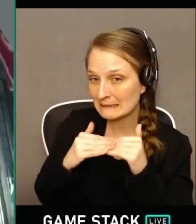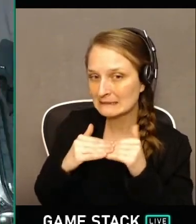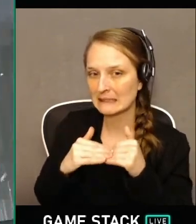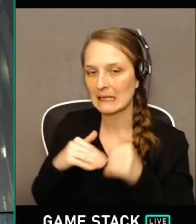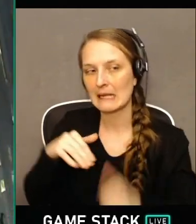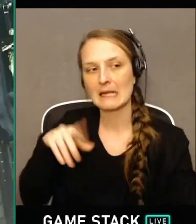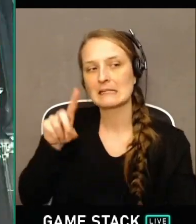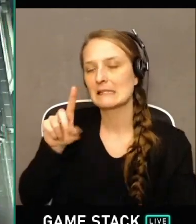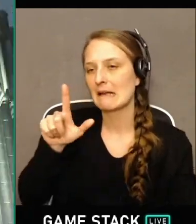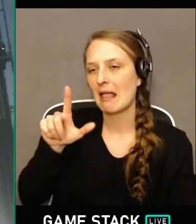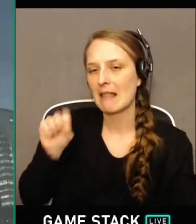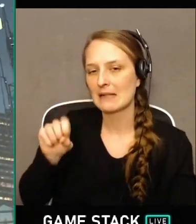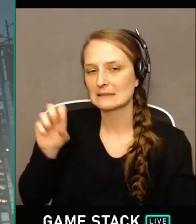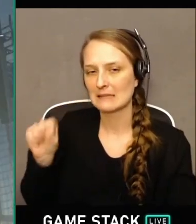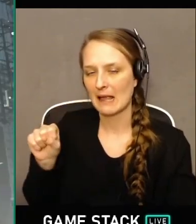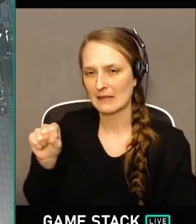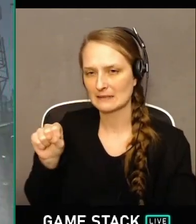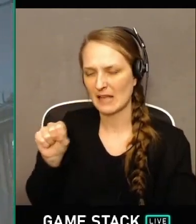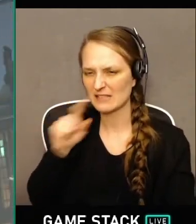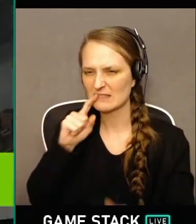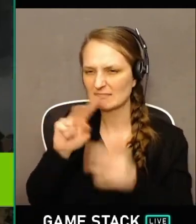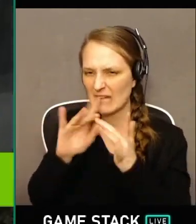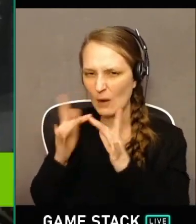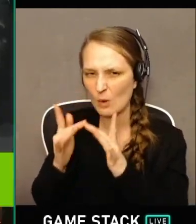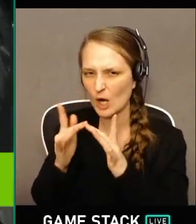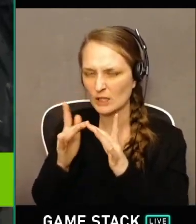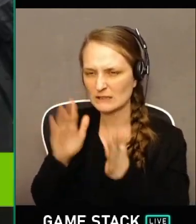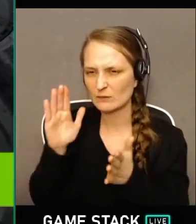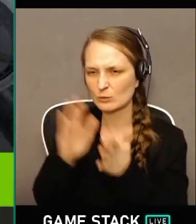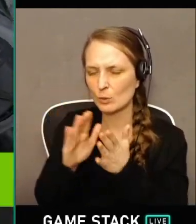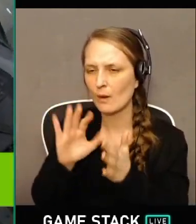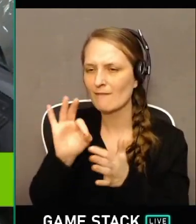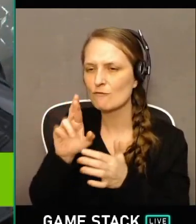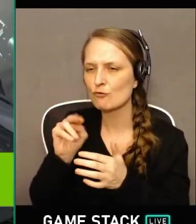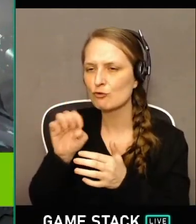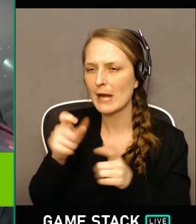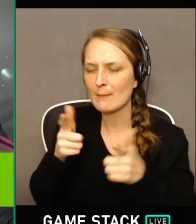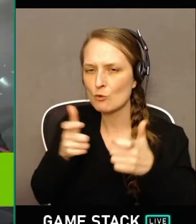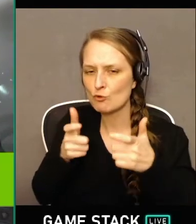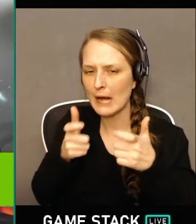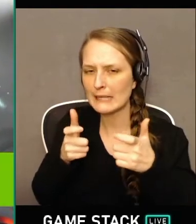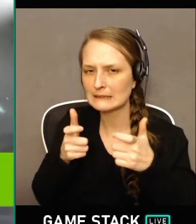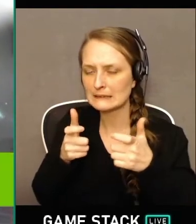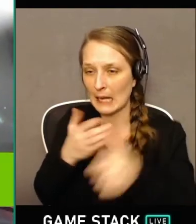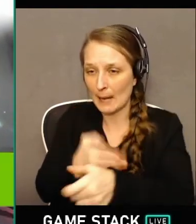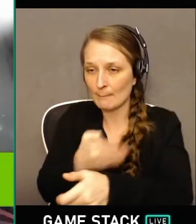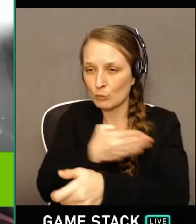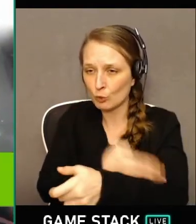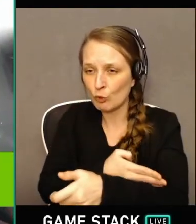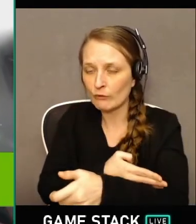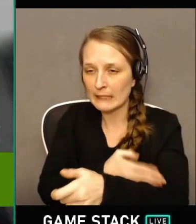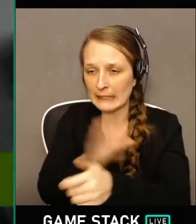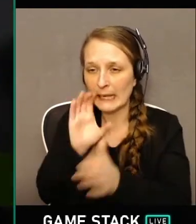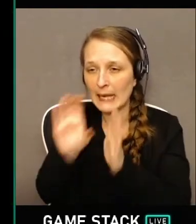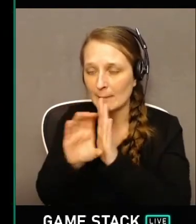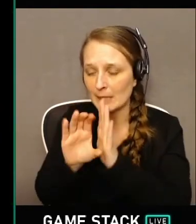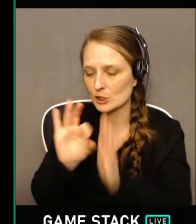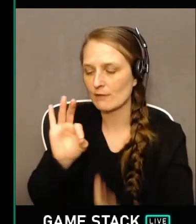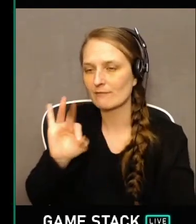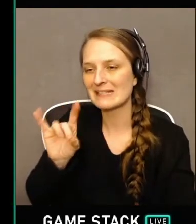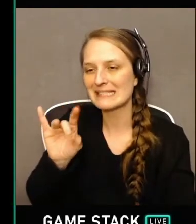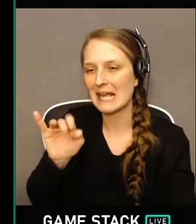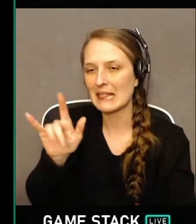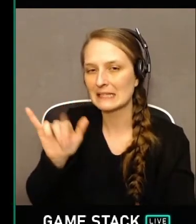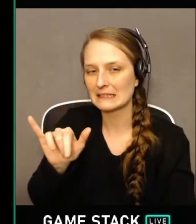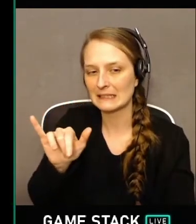neural network that significantly boosts frame rates while maintaining and often improving image fidelity. NVIDIA set out